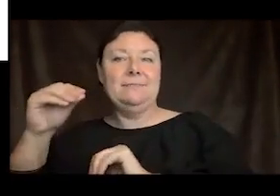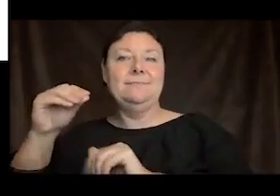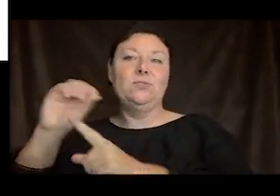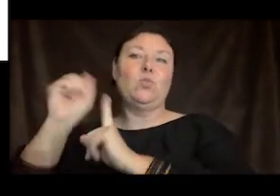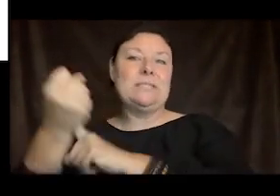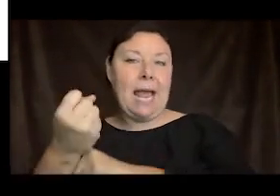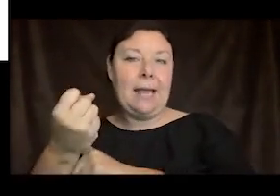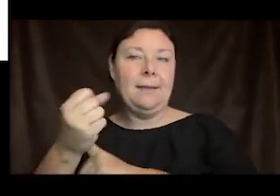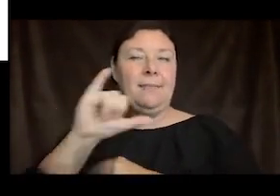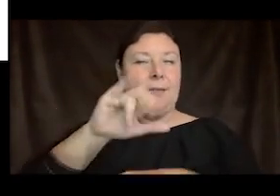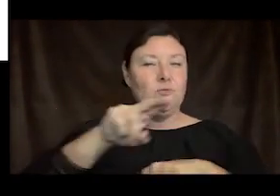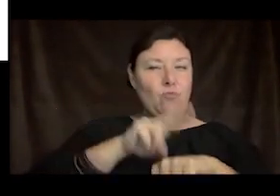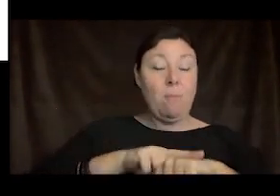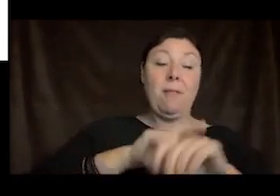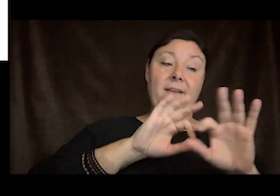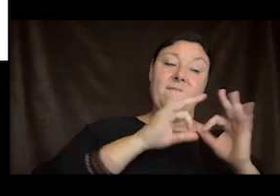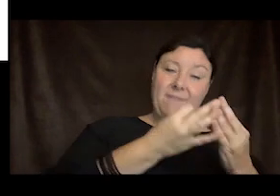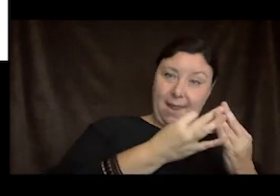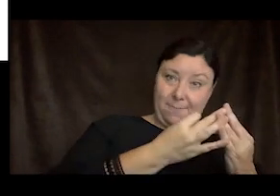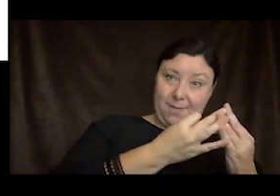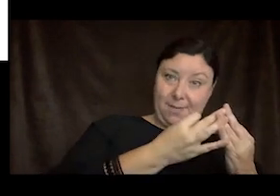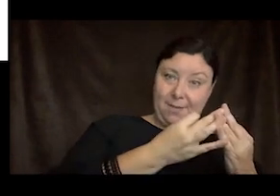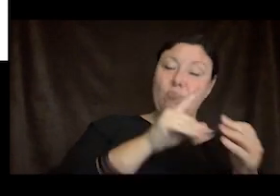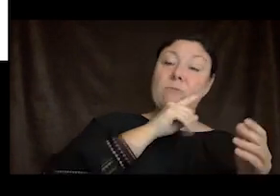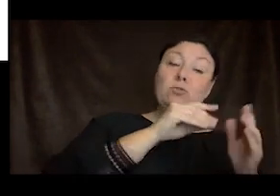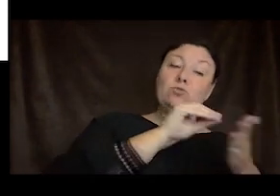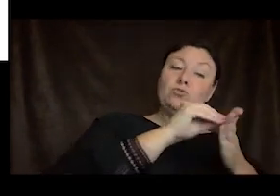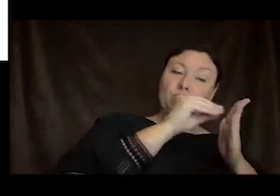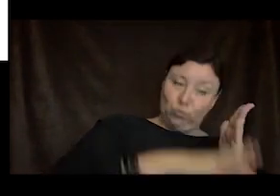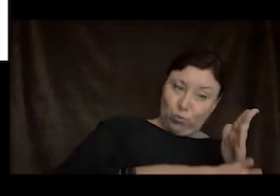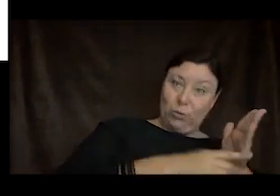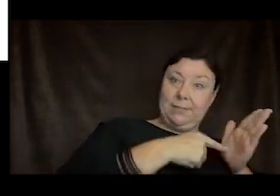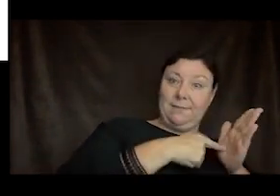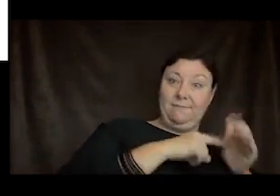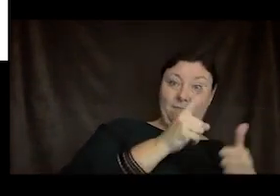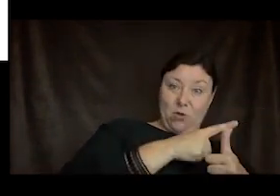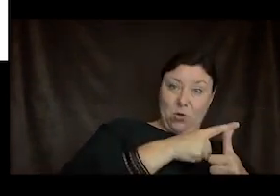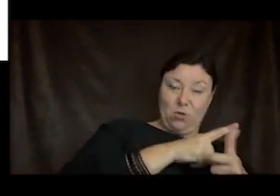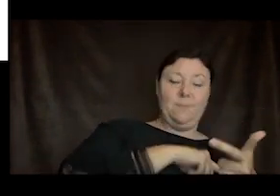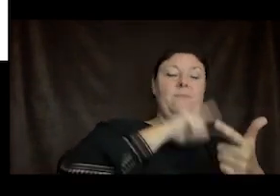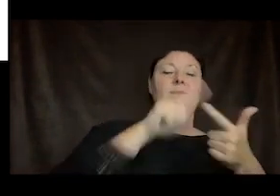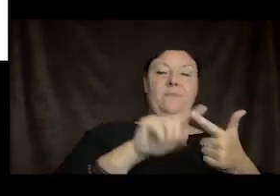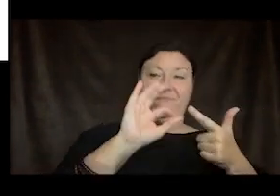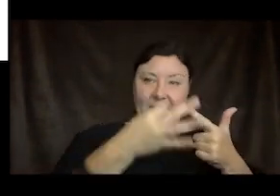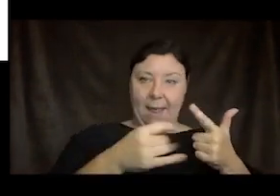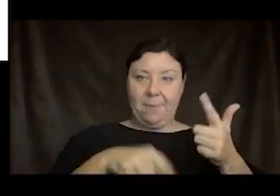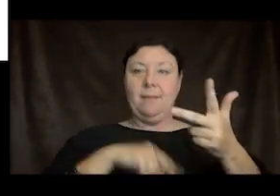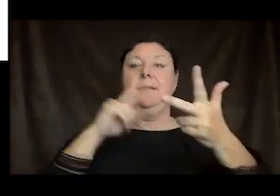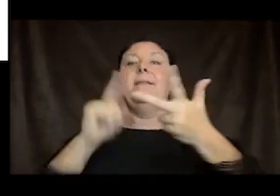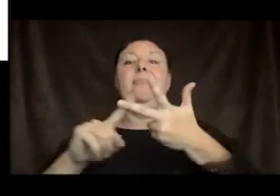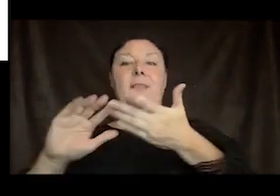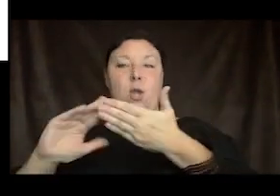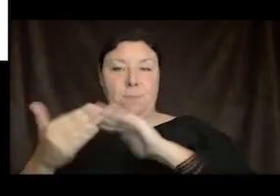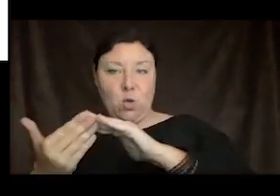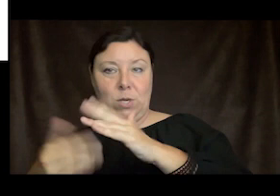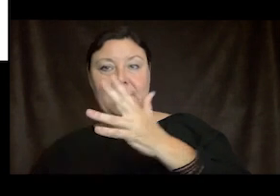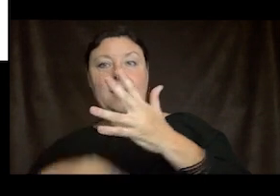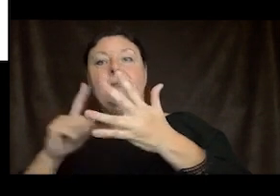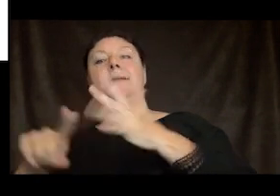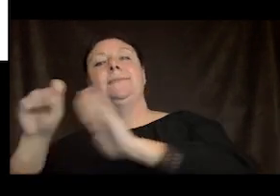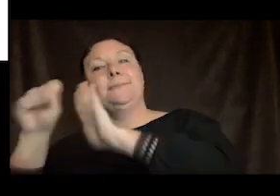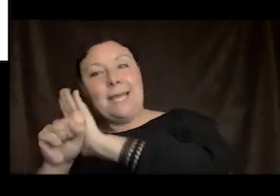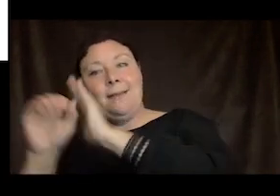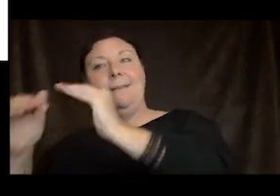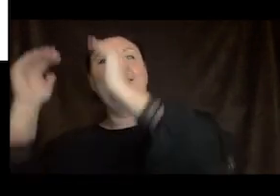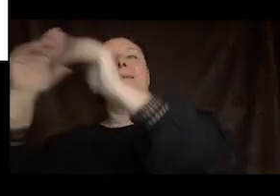studies progression. Start with families, the student, the child, their families, then their communities, then the state,